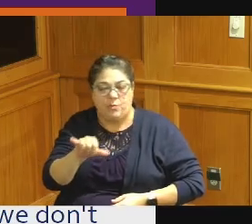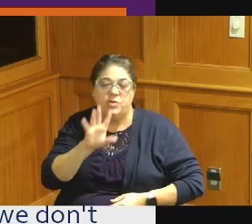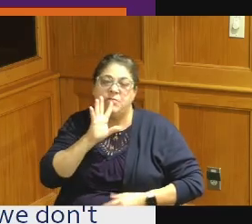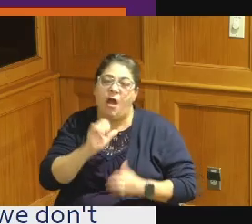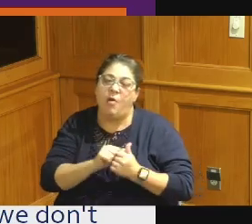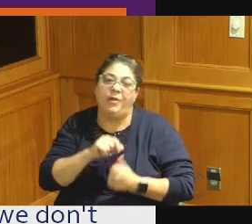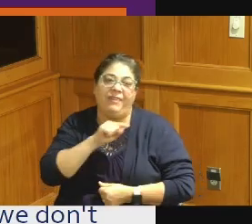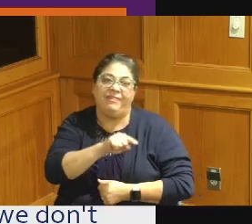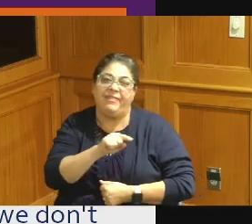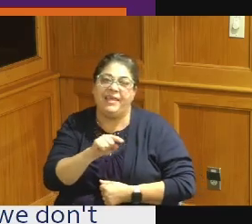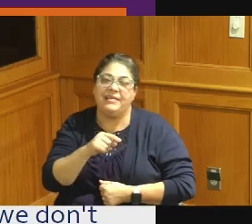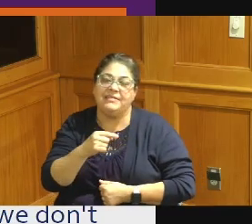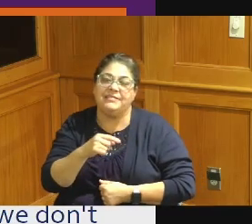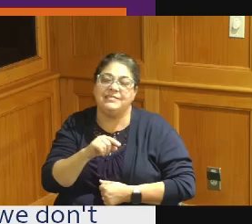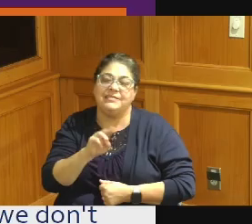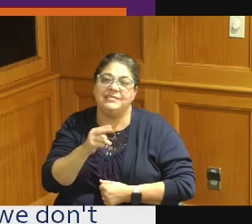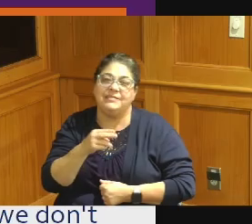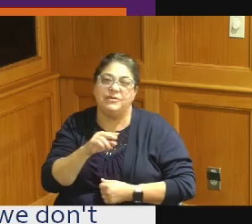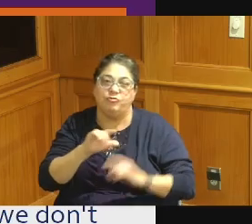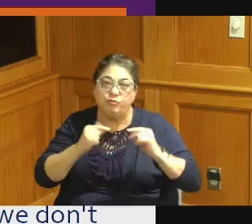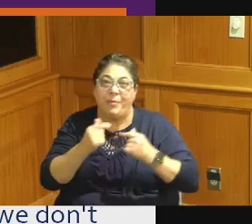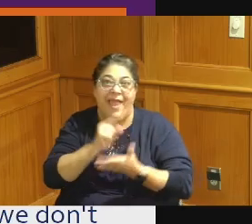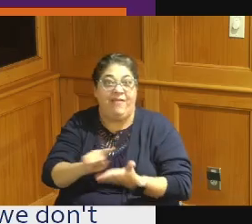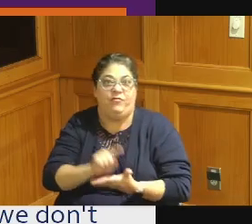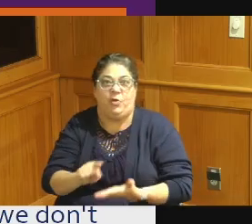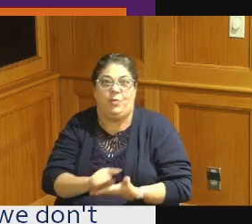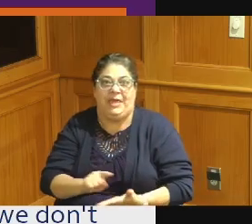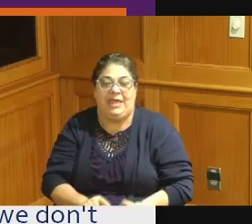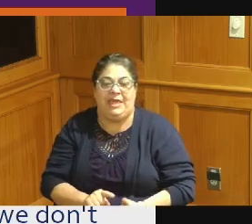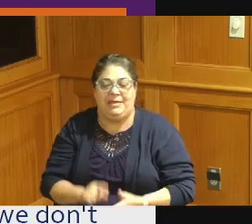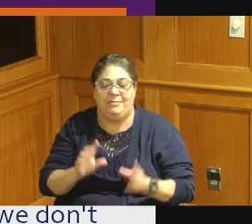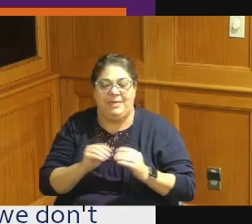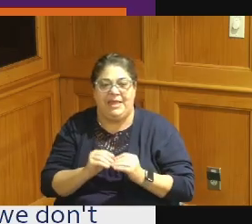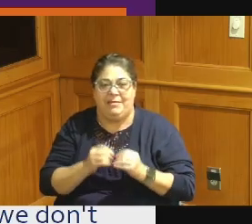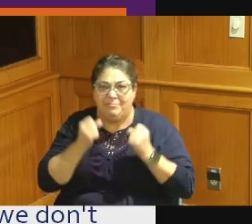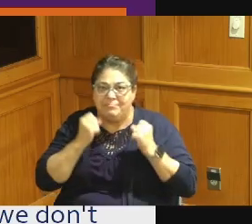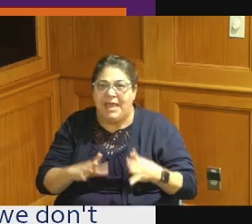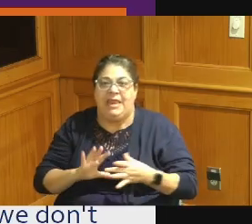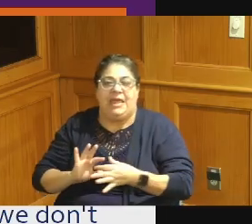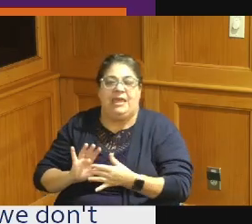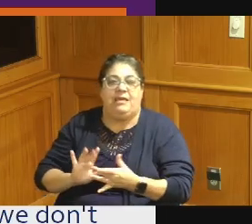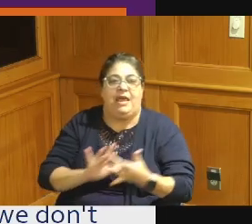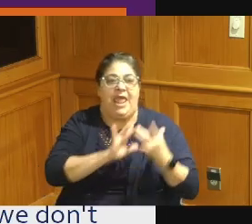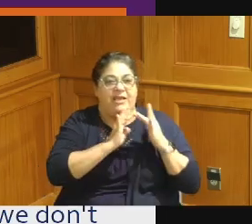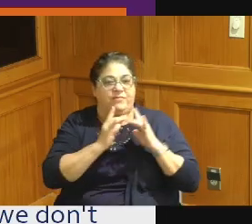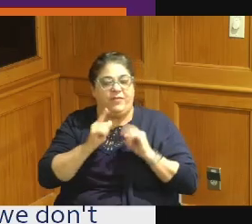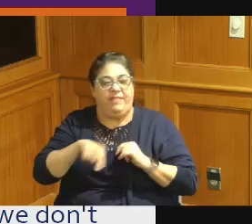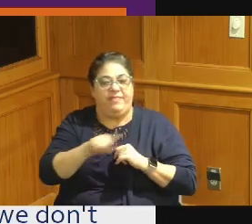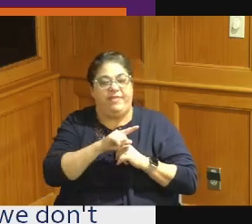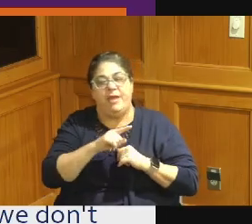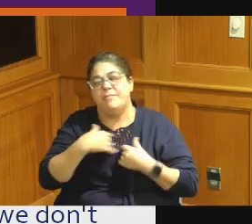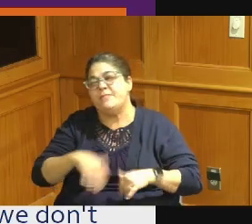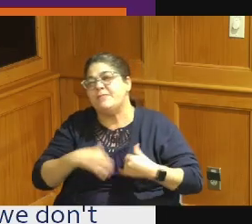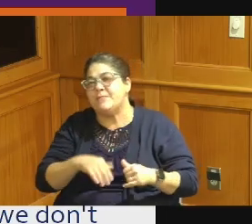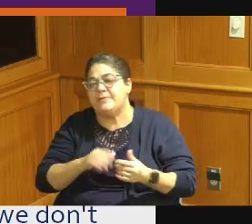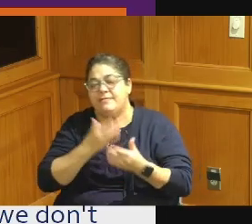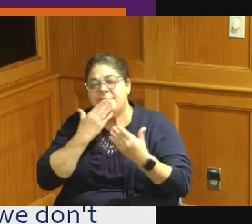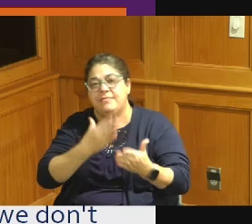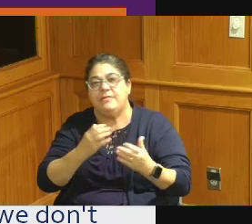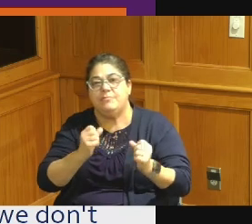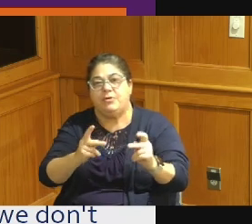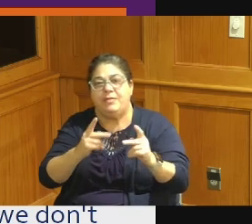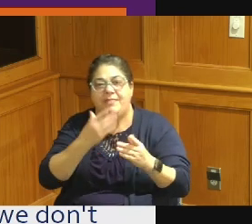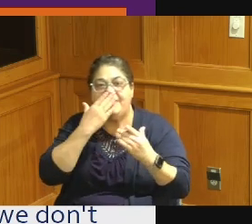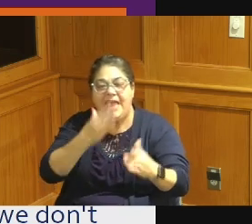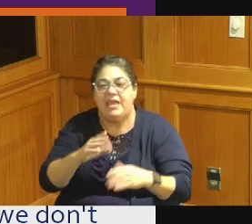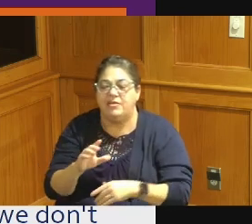week. They are, and we've made many connections to them for the land opportunities. Again, I want to thank Commissioner